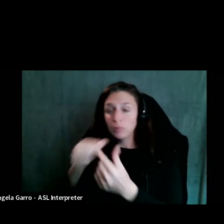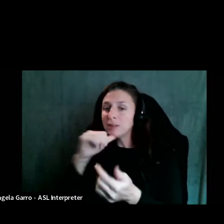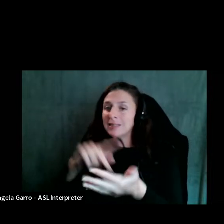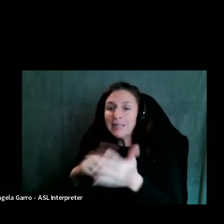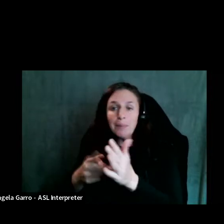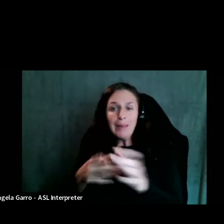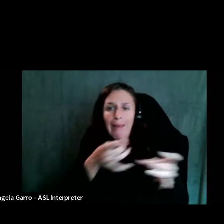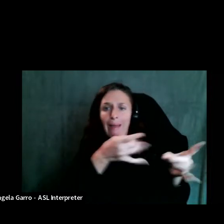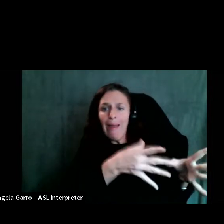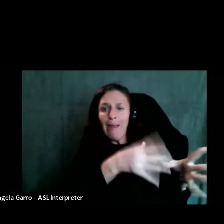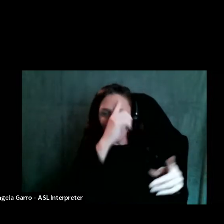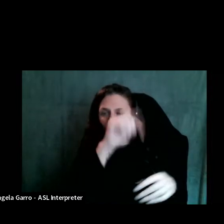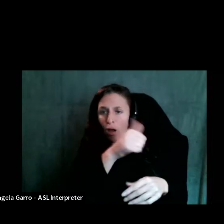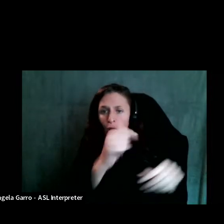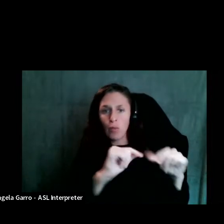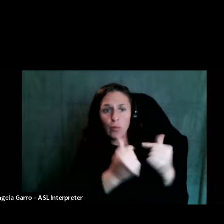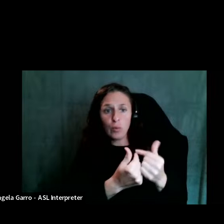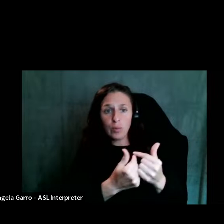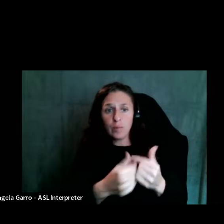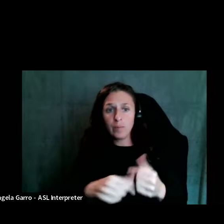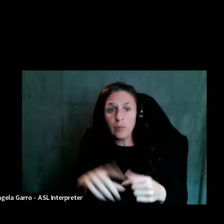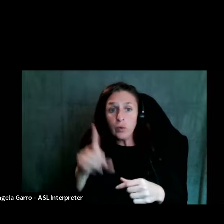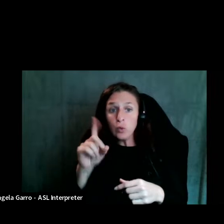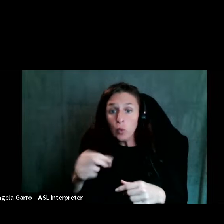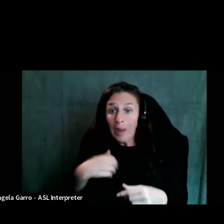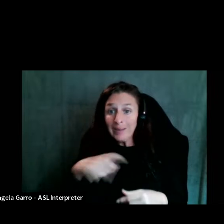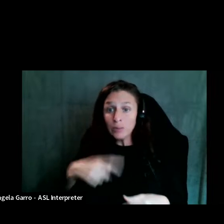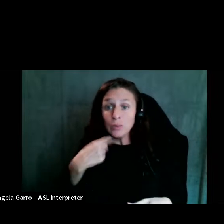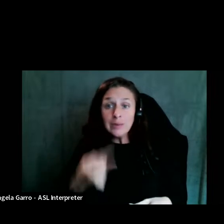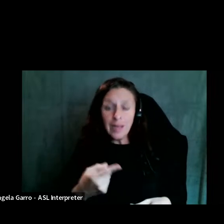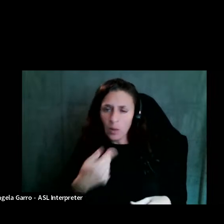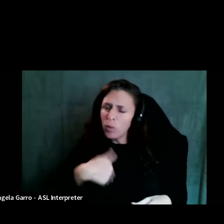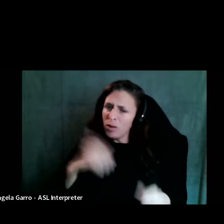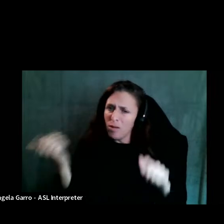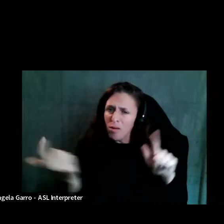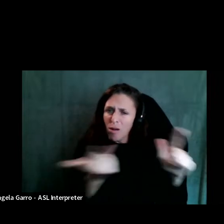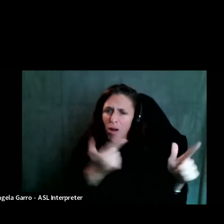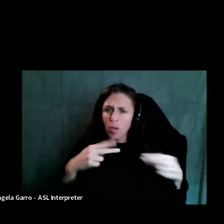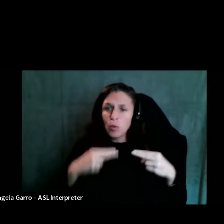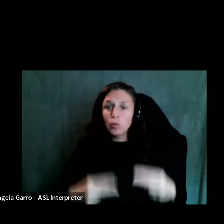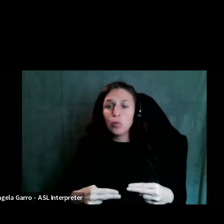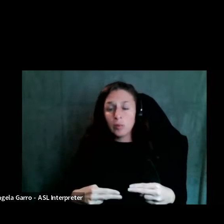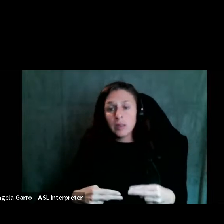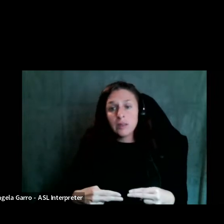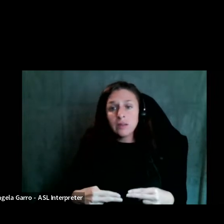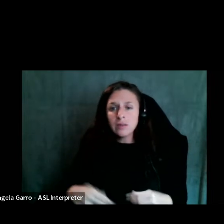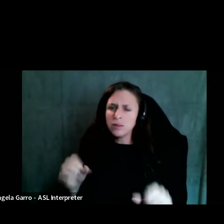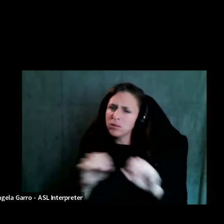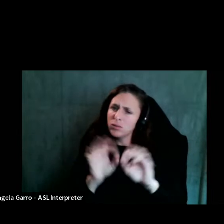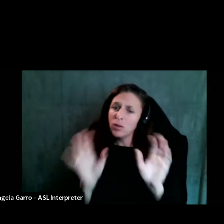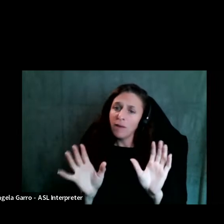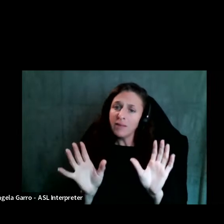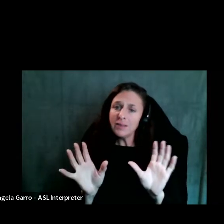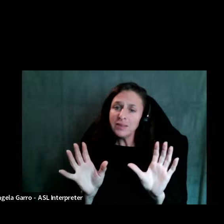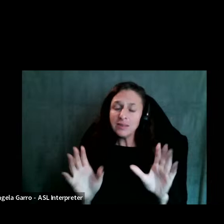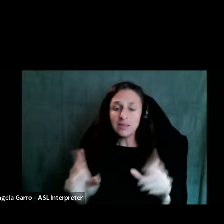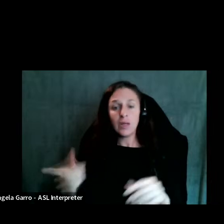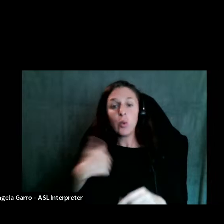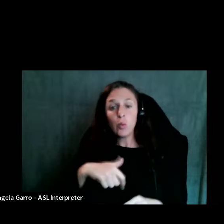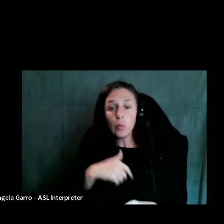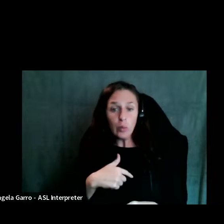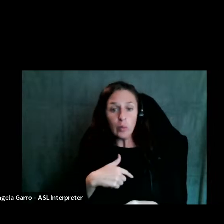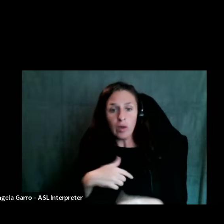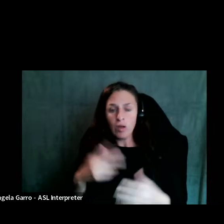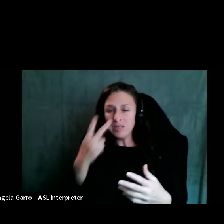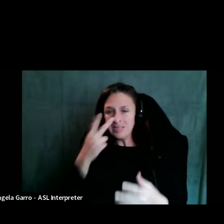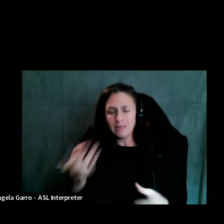another. Do I need to say we are all humans? I think it's obvious. We have all seen the horrific